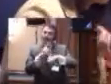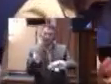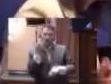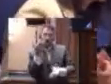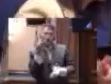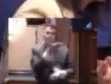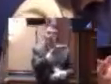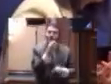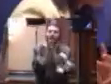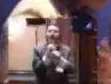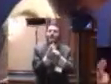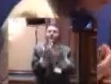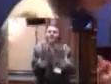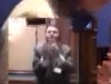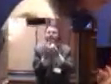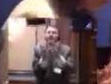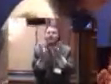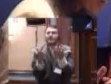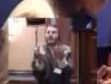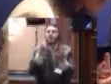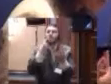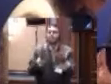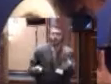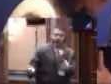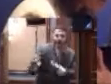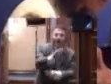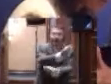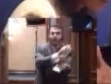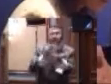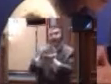predetermine an outcome, but we know that